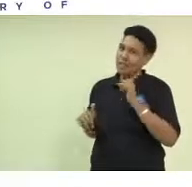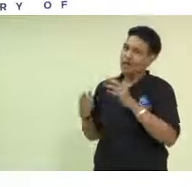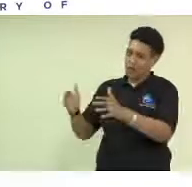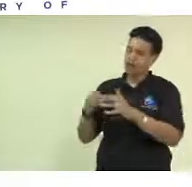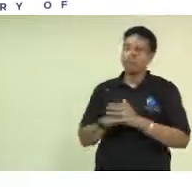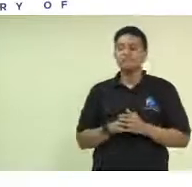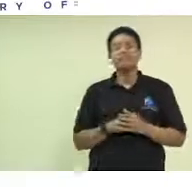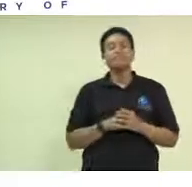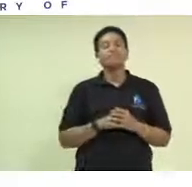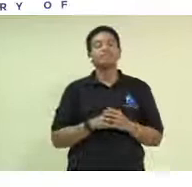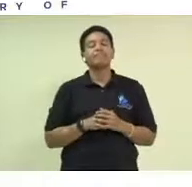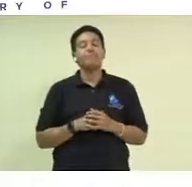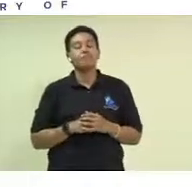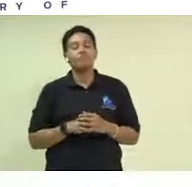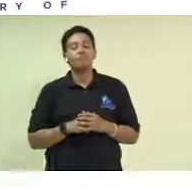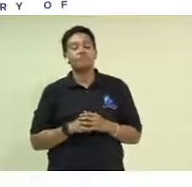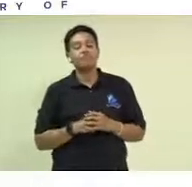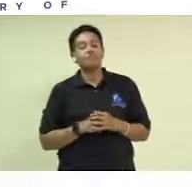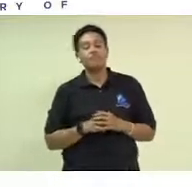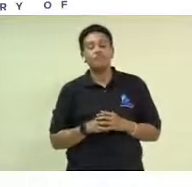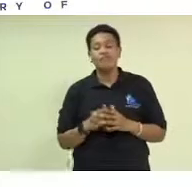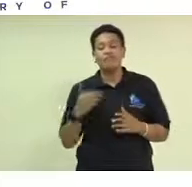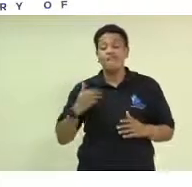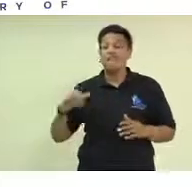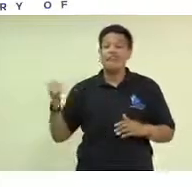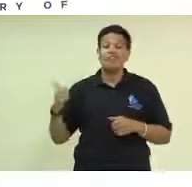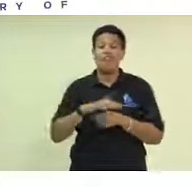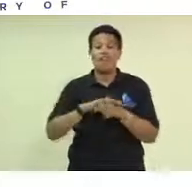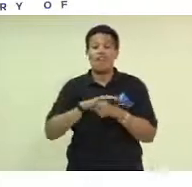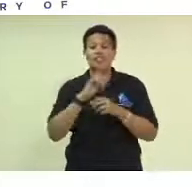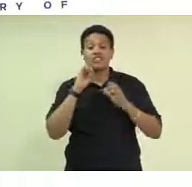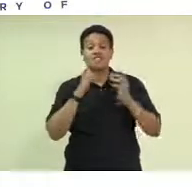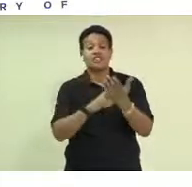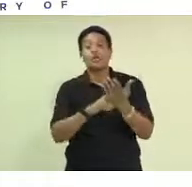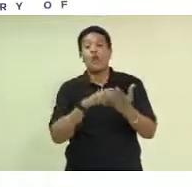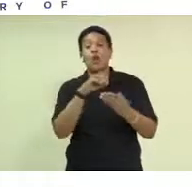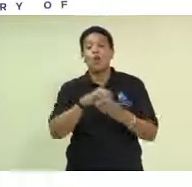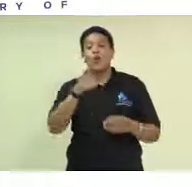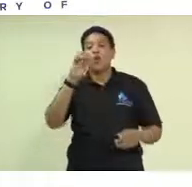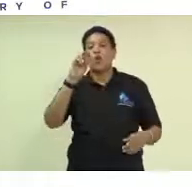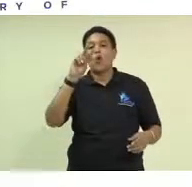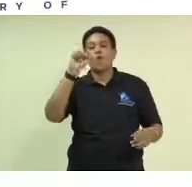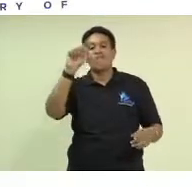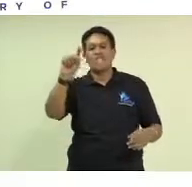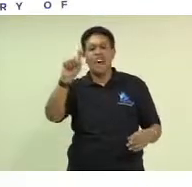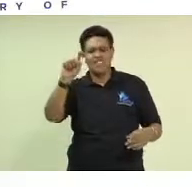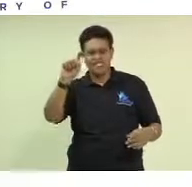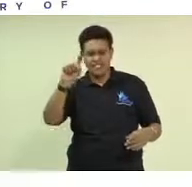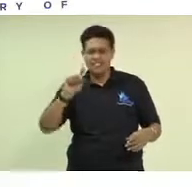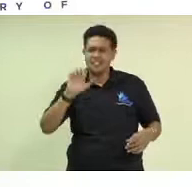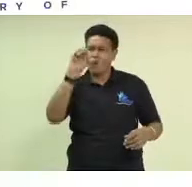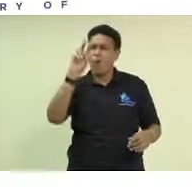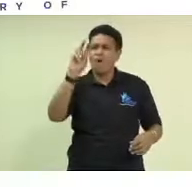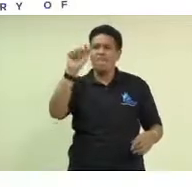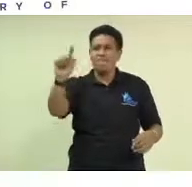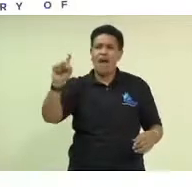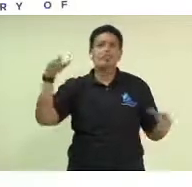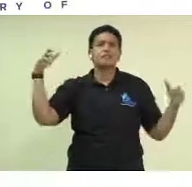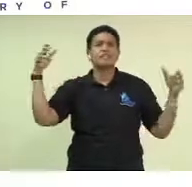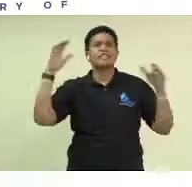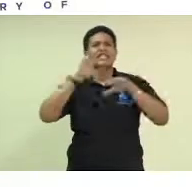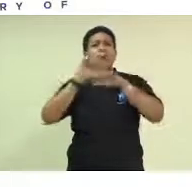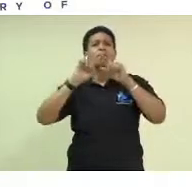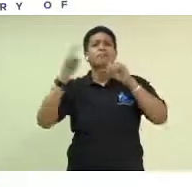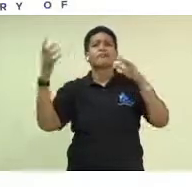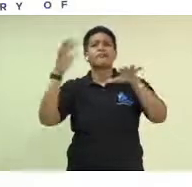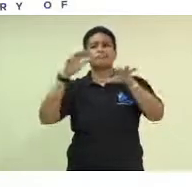other areas of discussion, including COVAX. Now, just to remind ourselves that we did